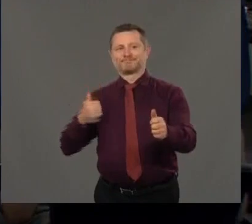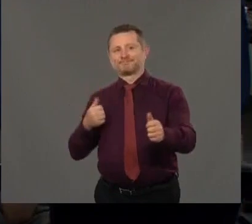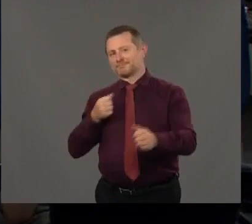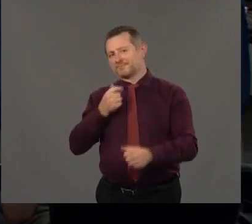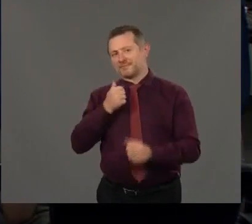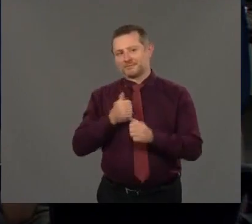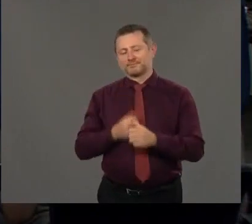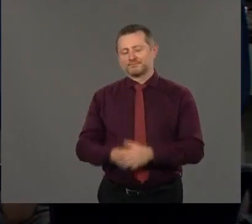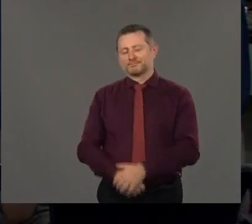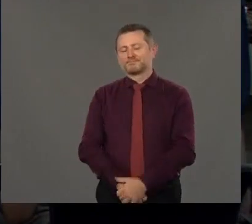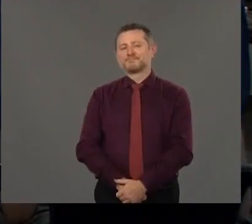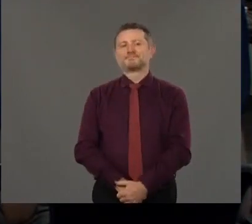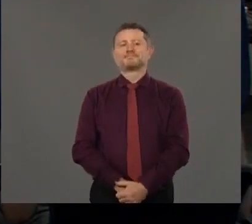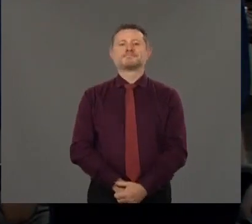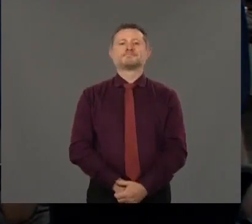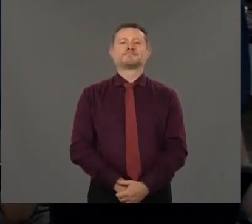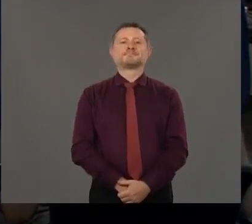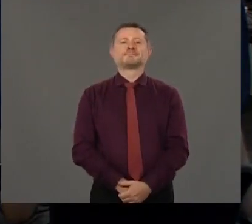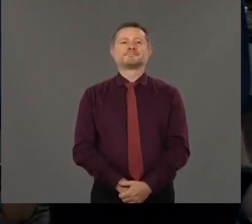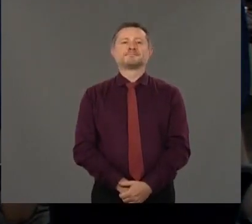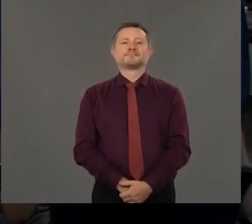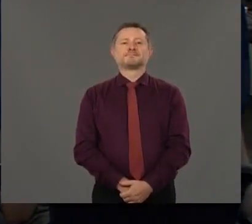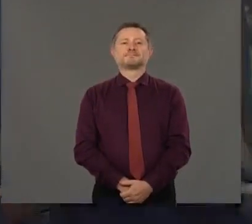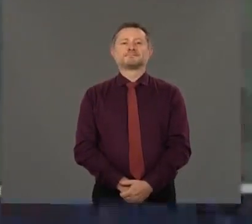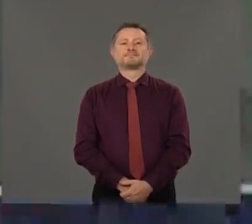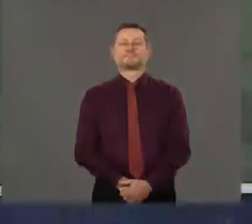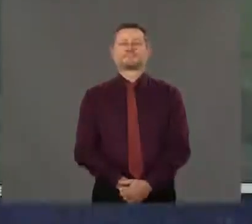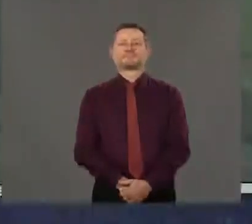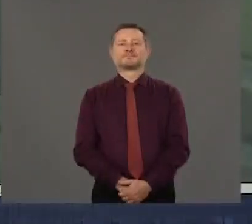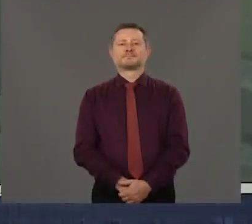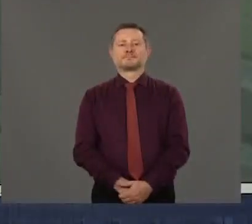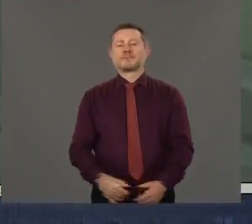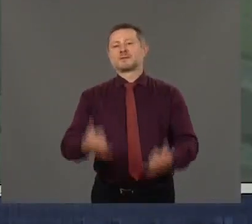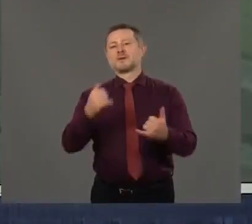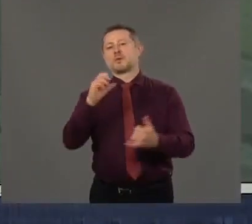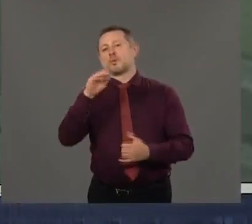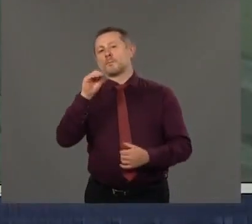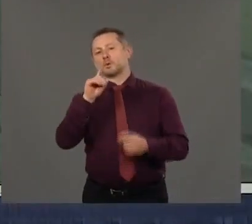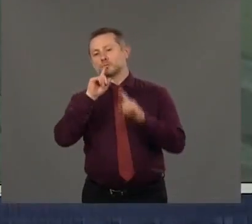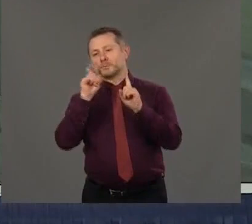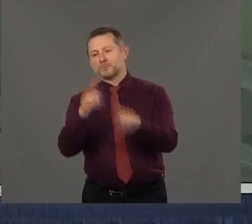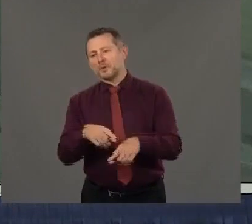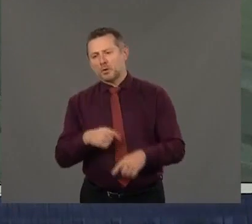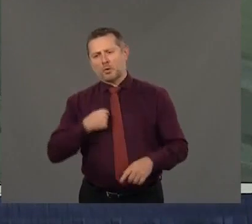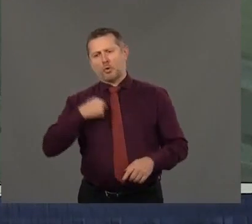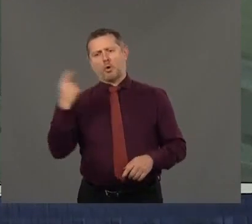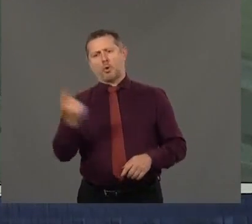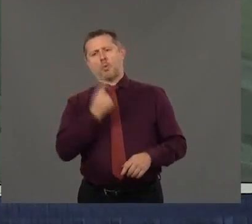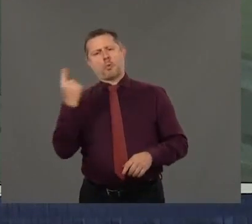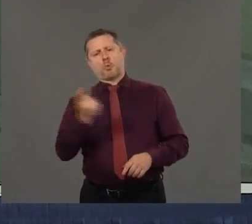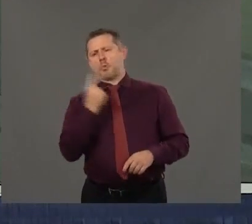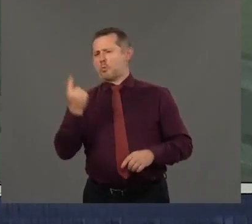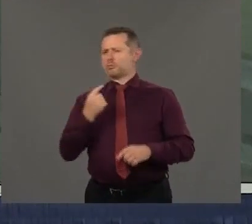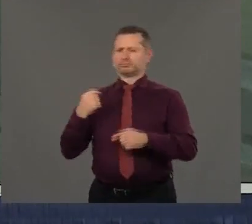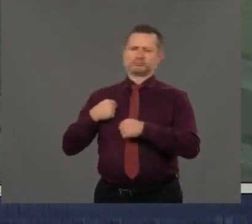you guarantee that full 24/7 subway service will come back? Yeah, we always said